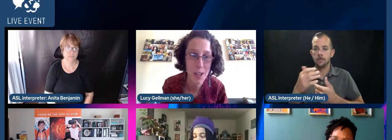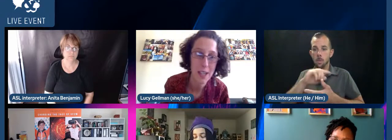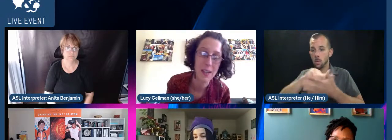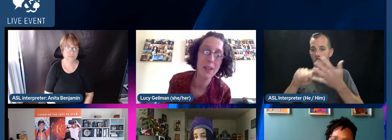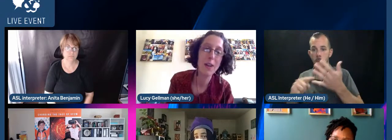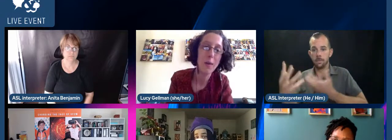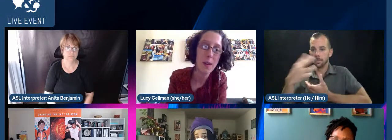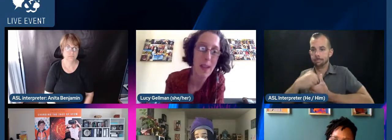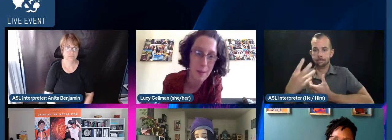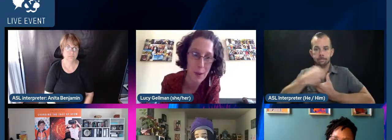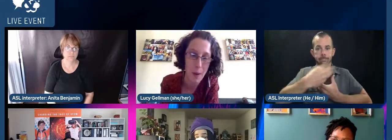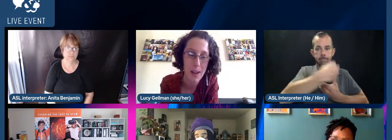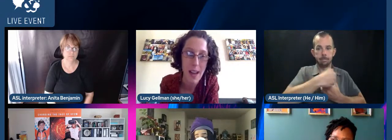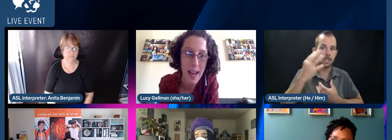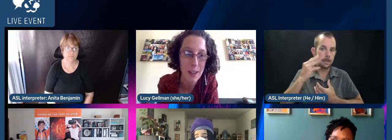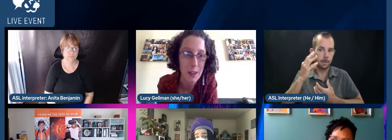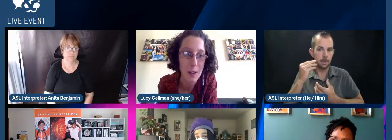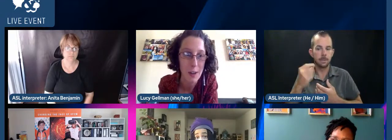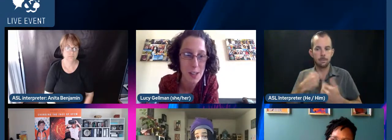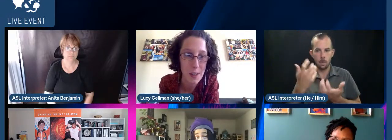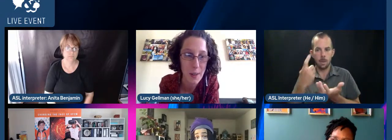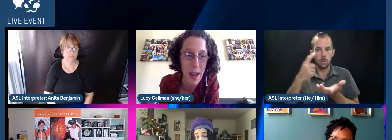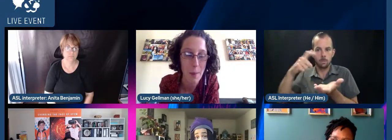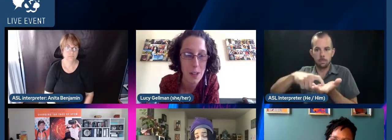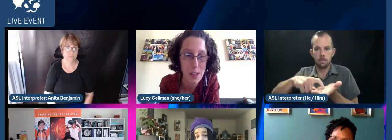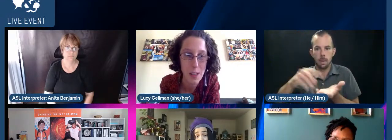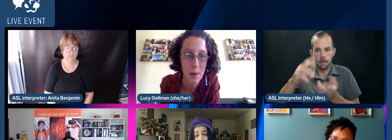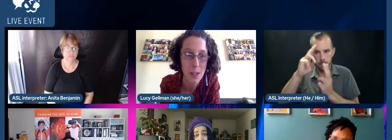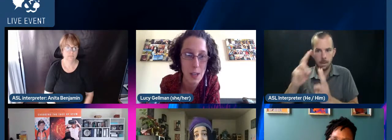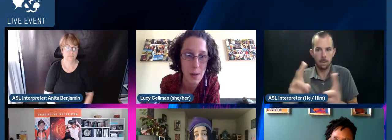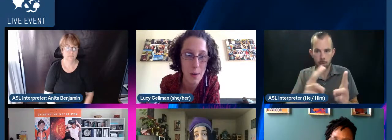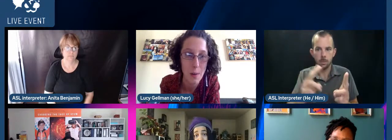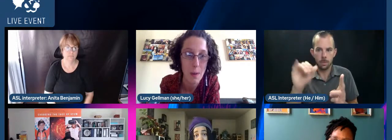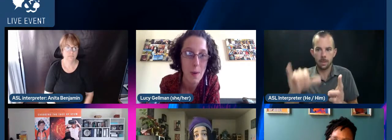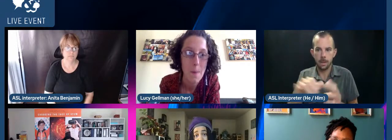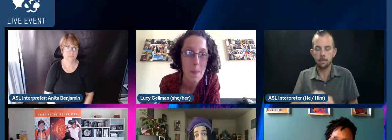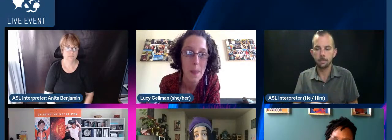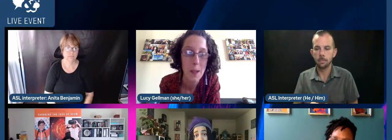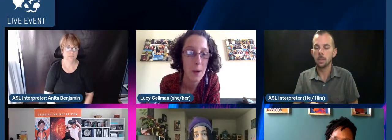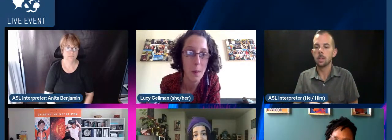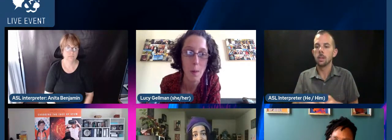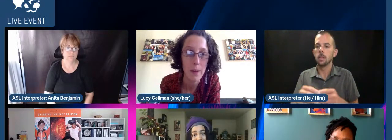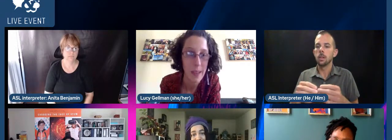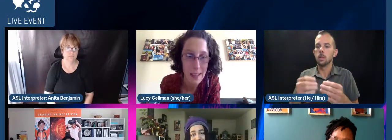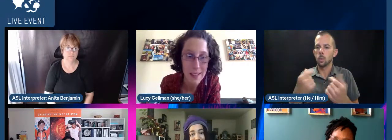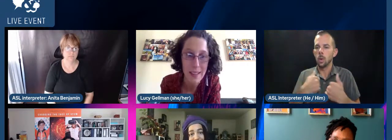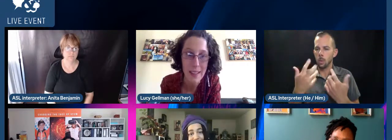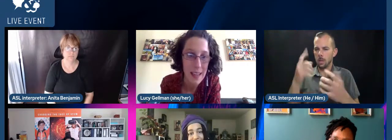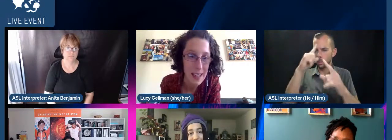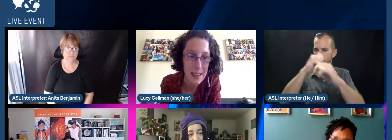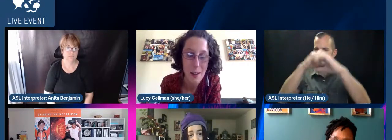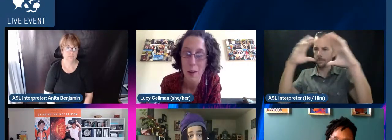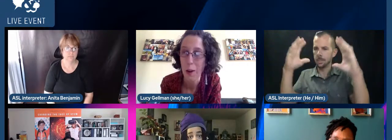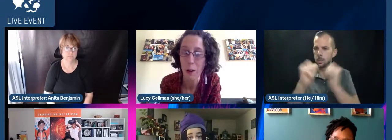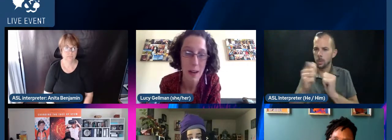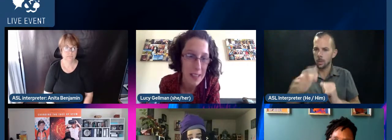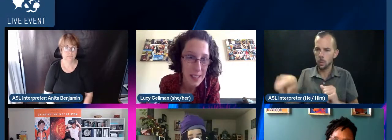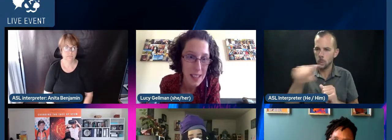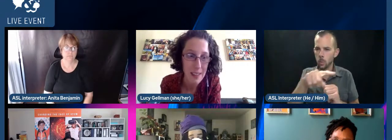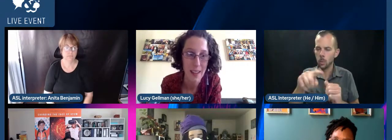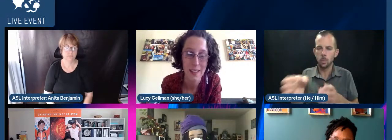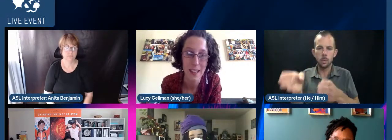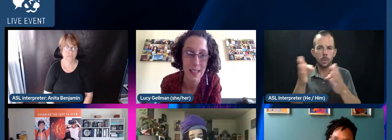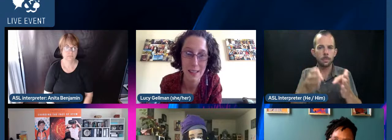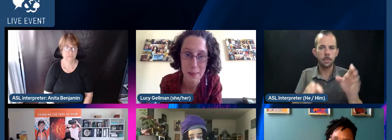a vision with everyone. And Crystal, I want to go to you. You know, let's get